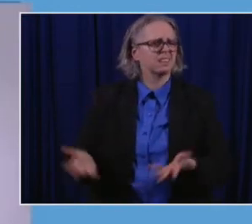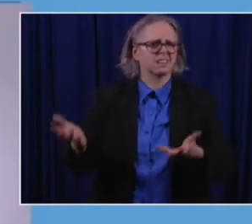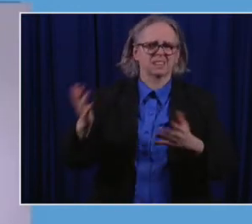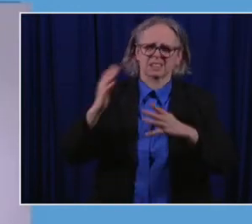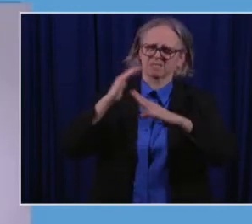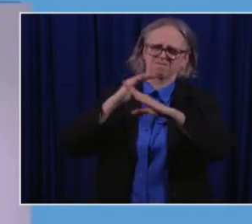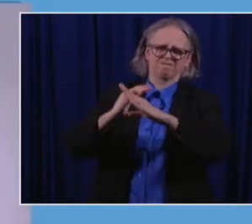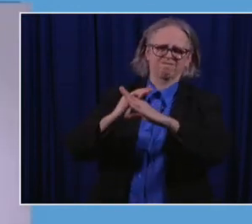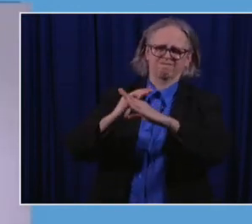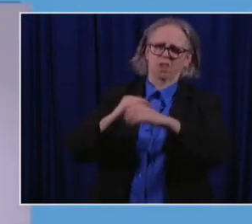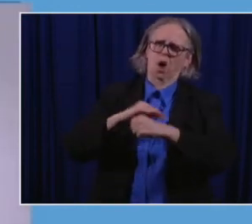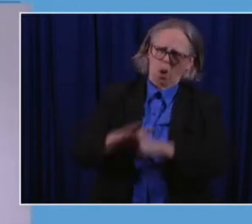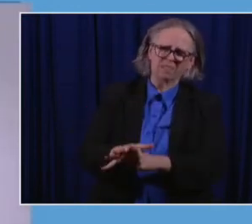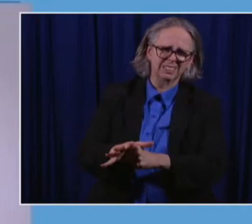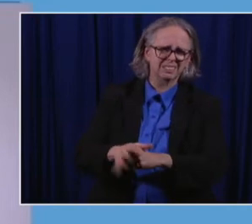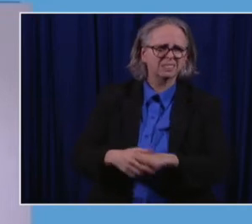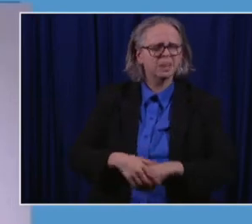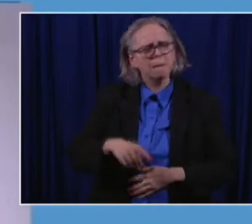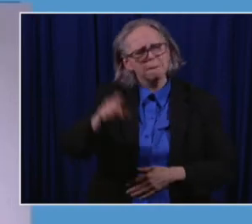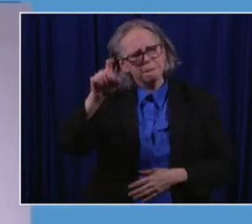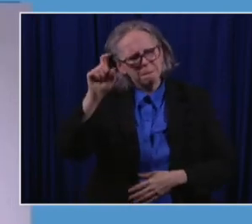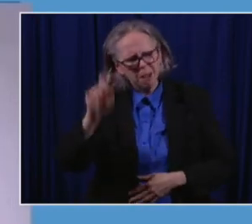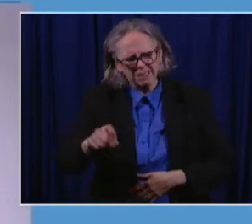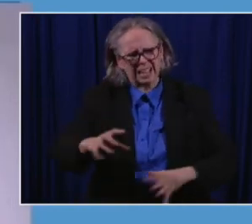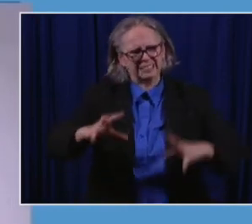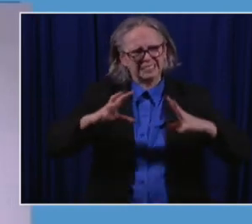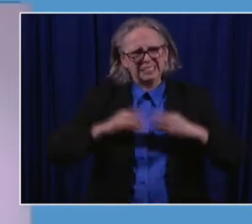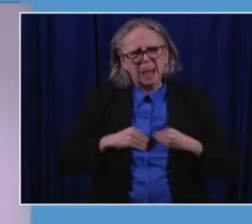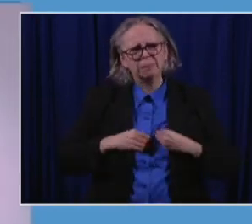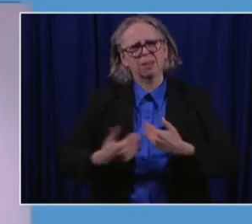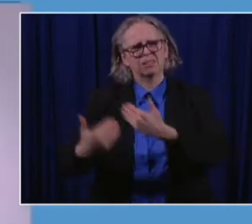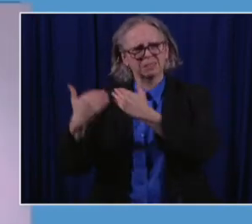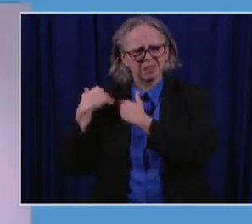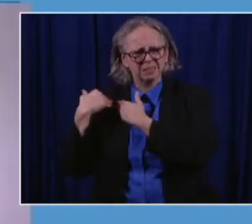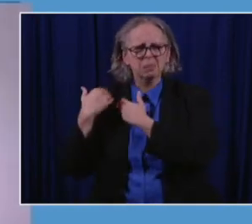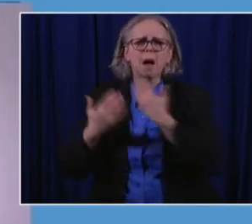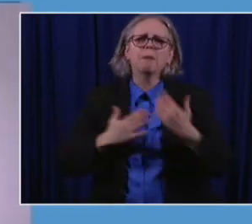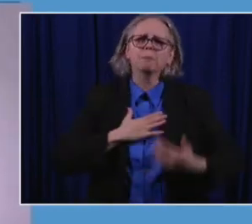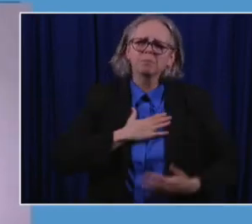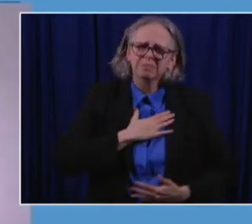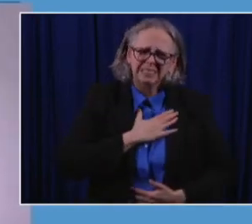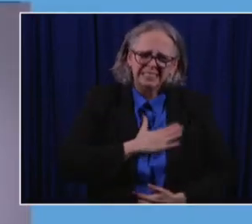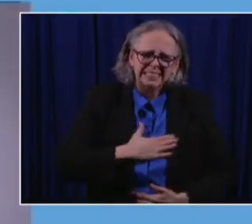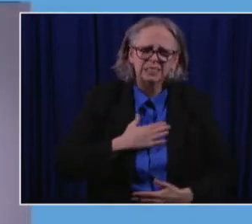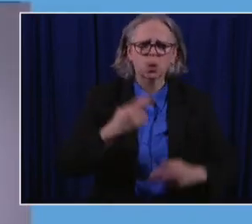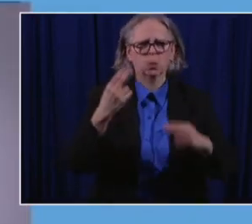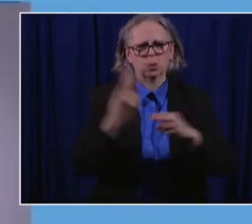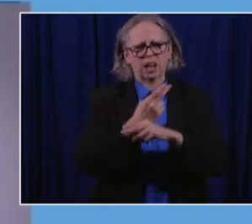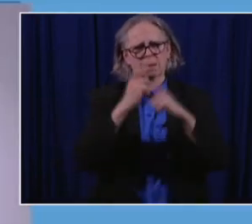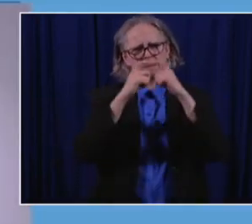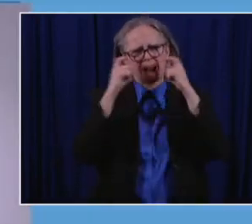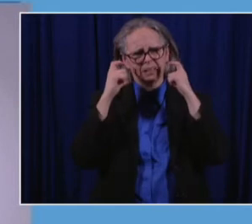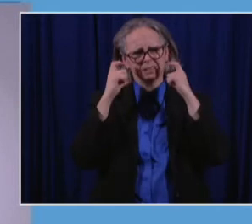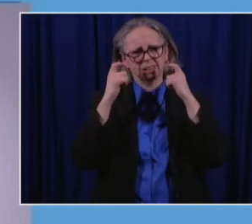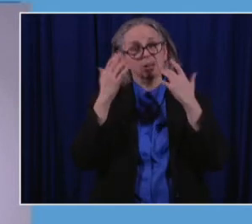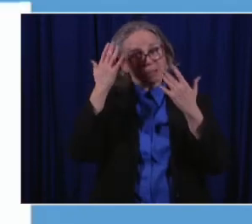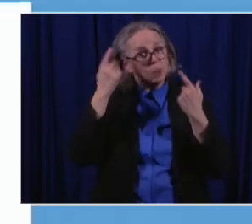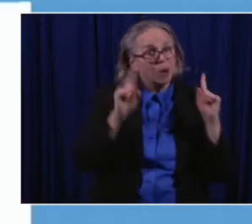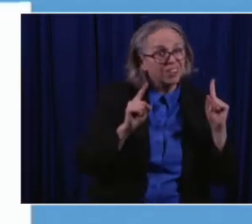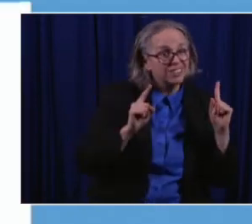please, practice social distancing. And wear a mask, because it works. Trust me. Trust me. Trust